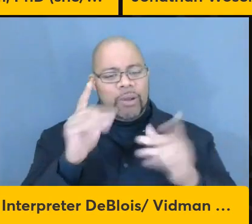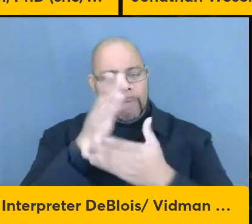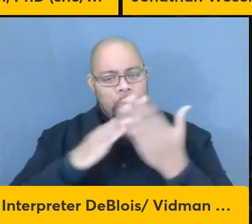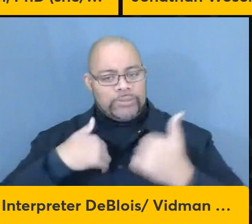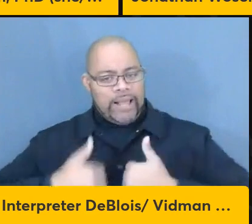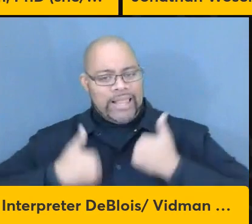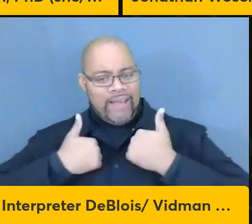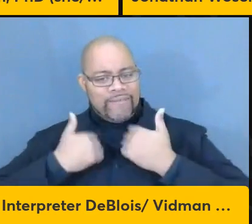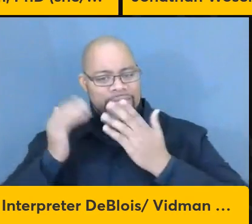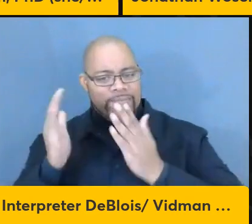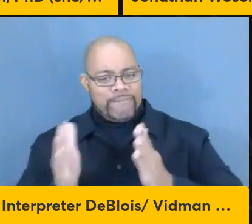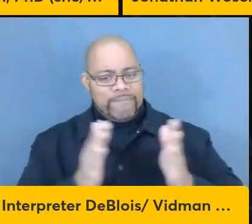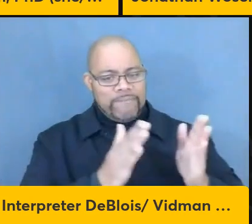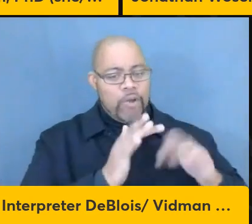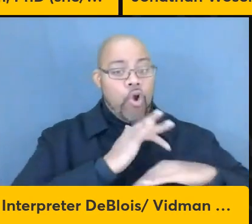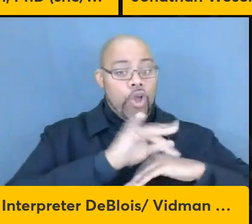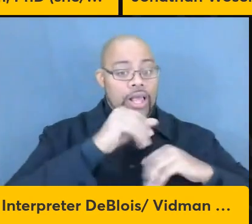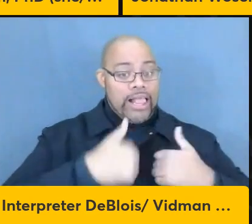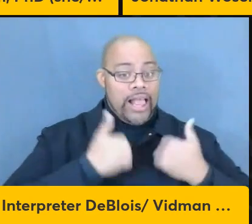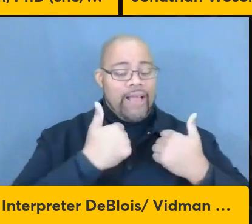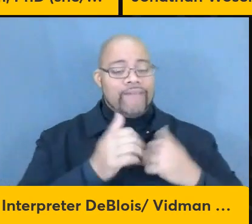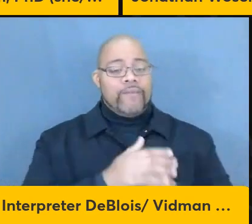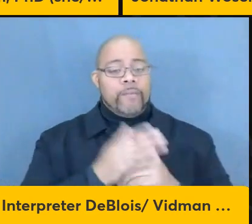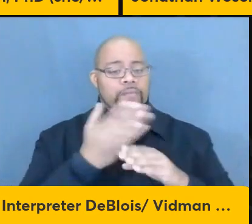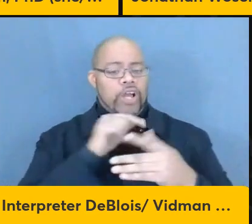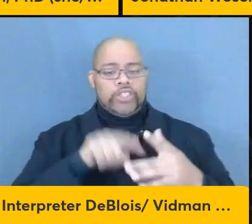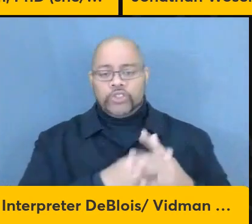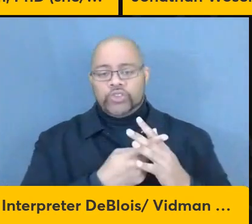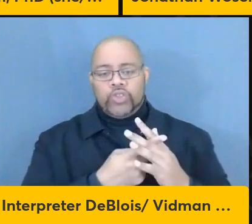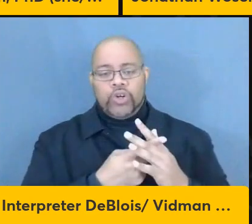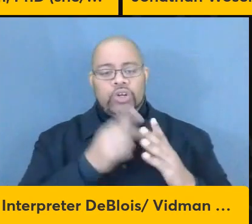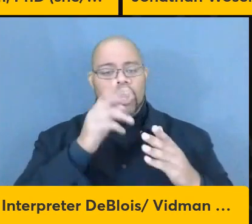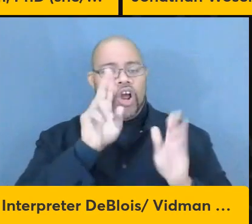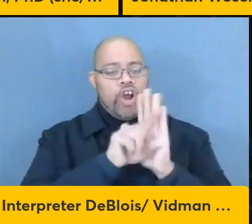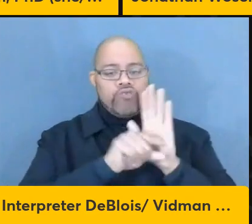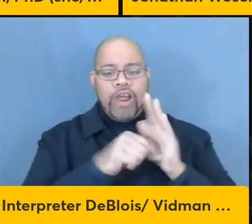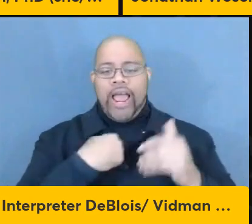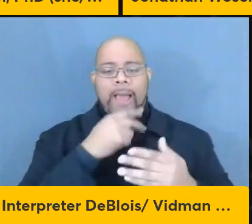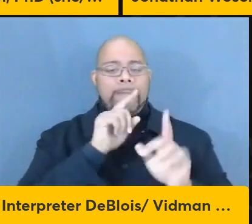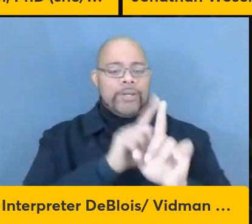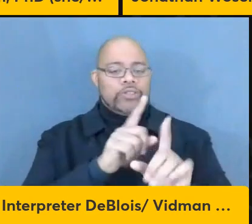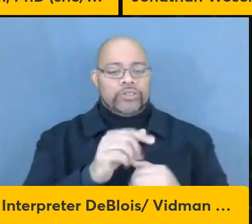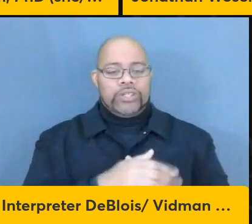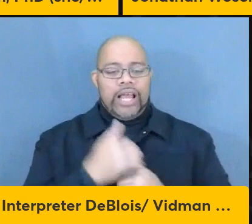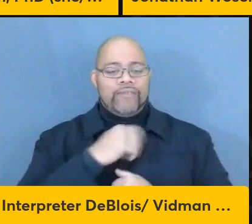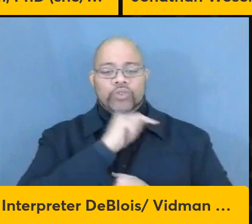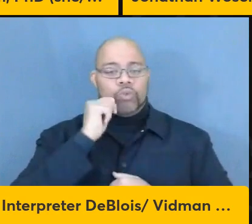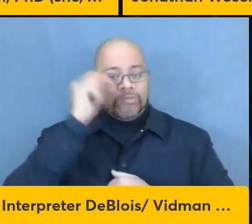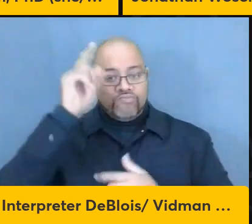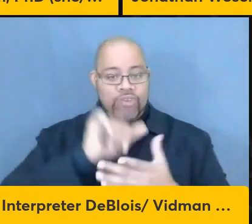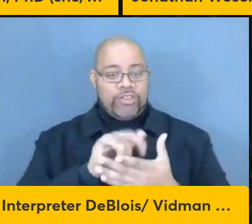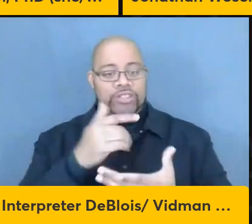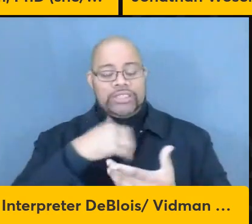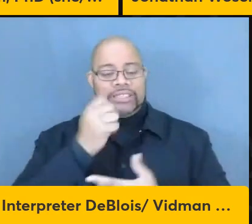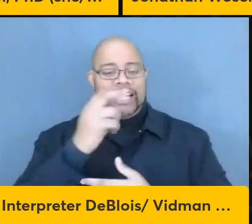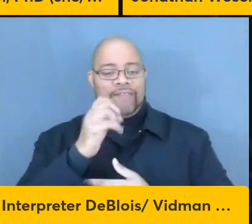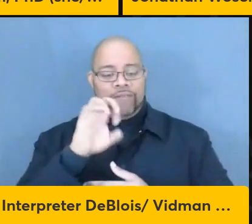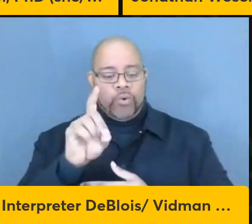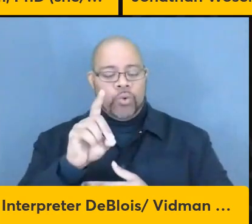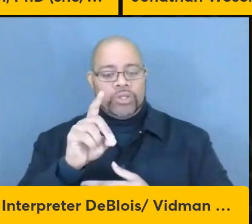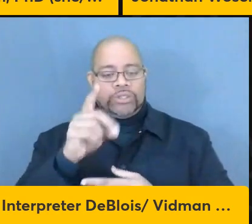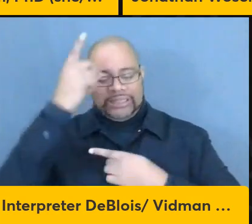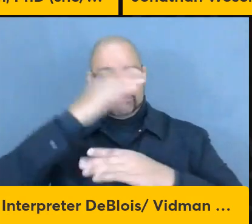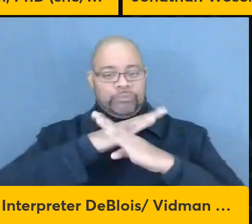life. Earlier on in my life, before I even started undergrad, I had a mentor. I have a twin brother who's at Stanford right now, Immunology. I